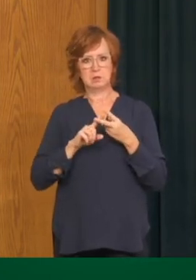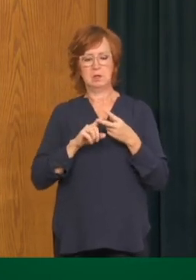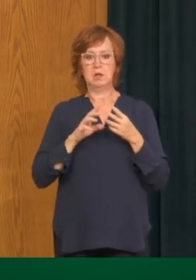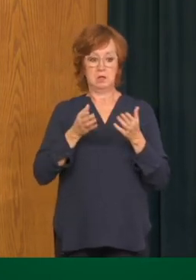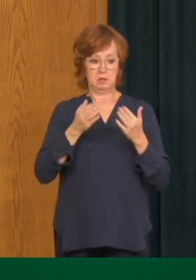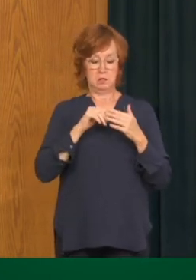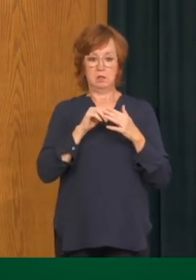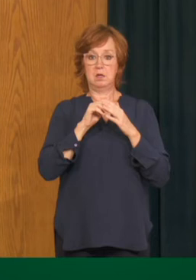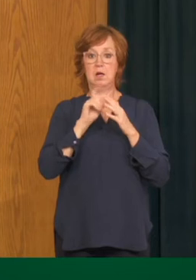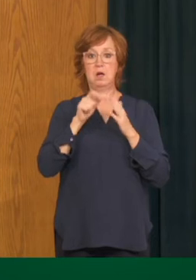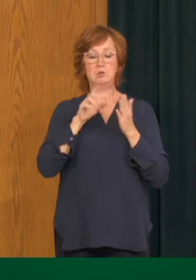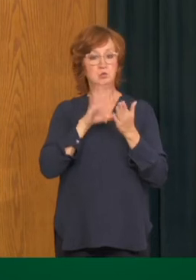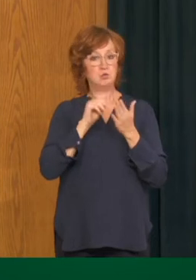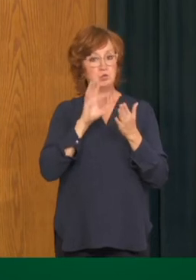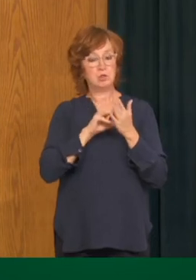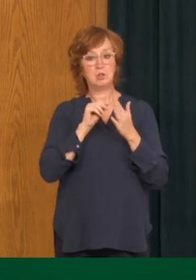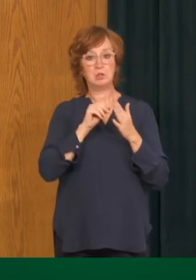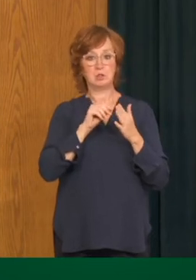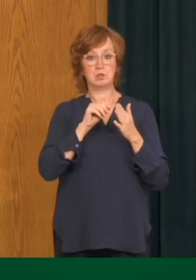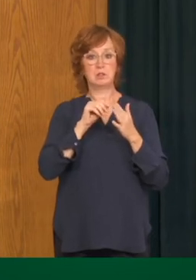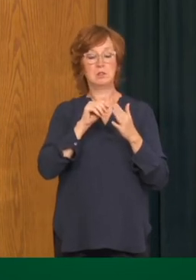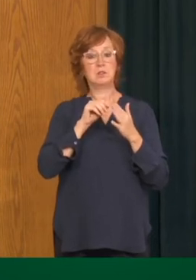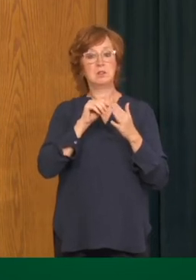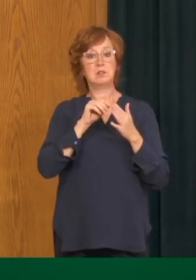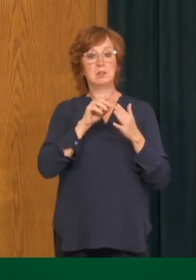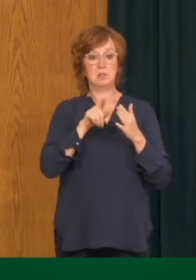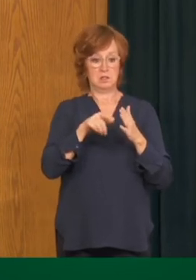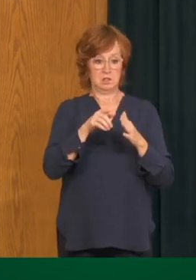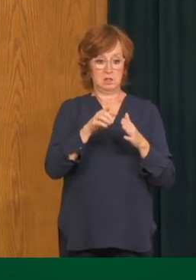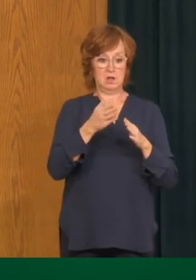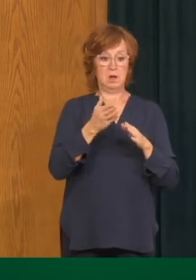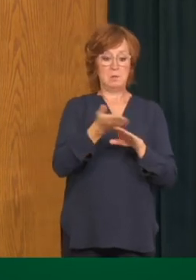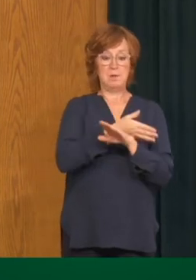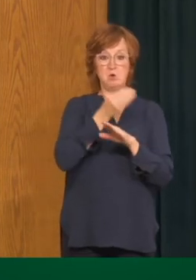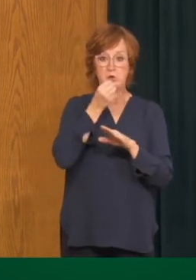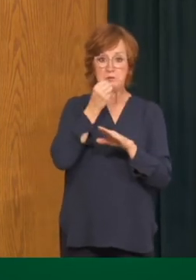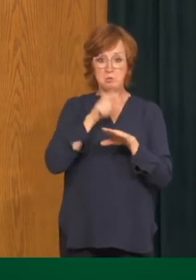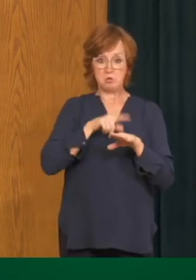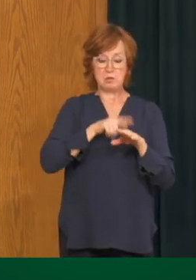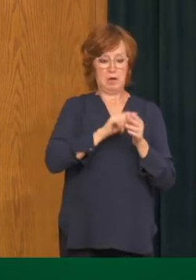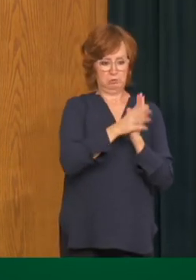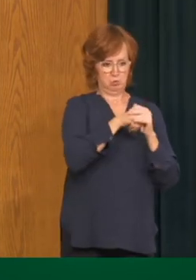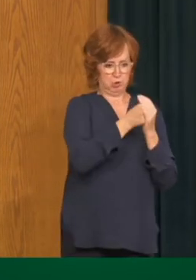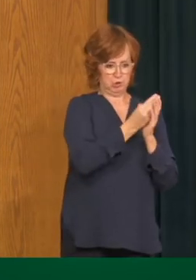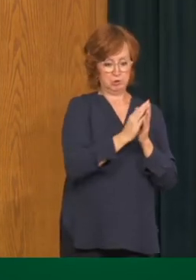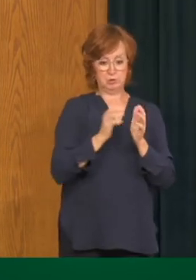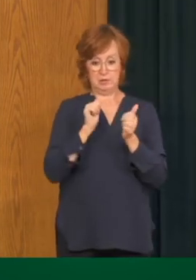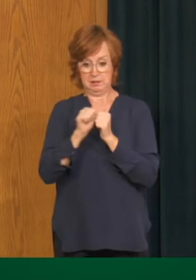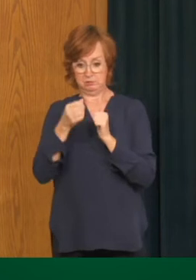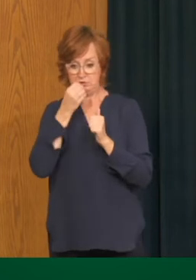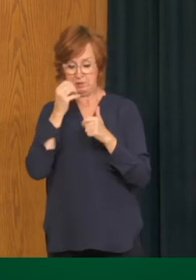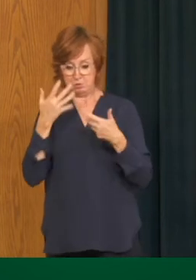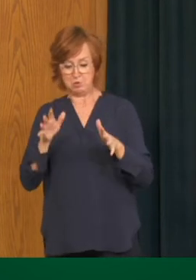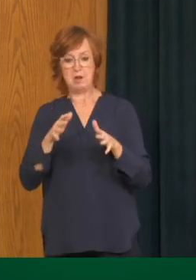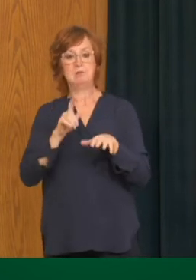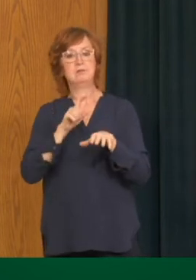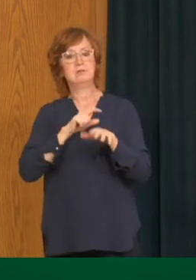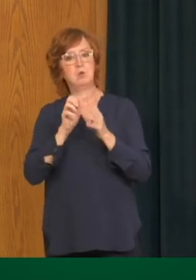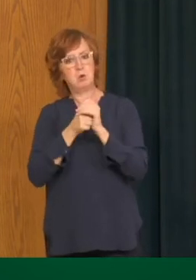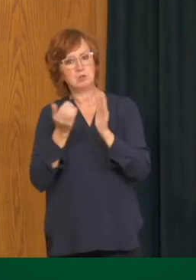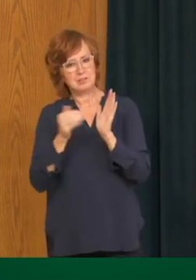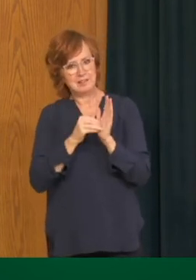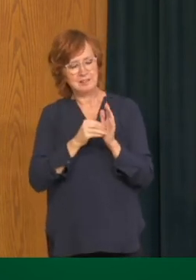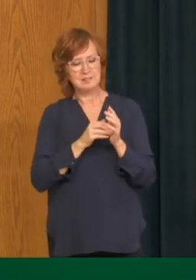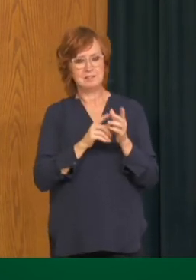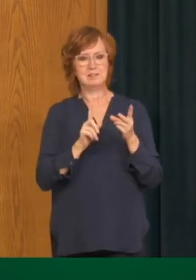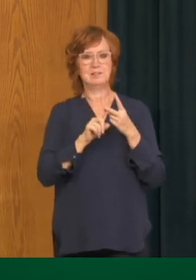hand hygiene before and after eating, before and after using the washroom, being conscious of physical distancing, although at home we don't have to physical distance, but being conscious of